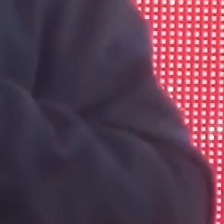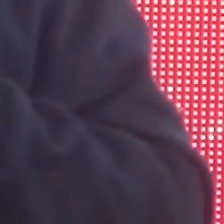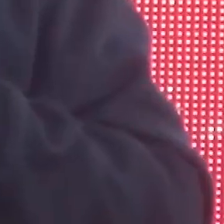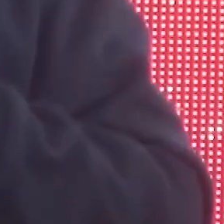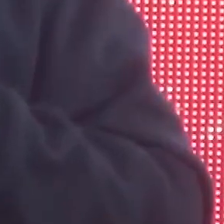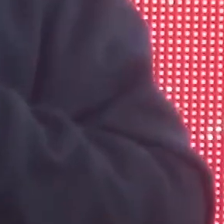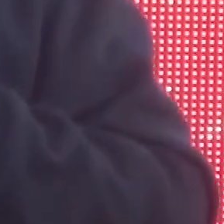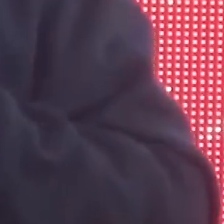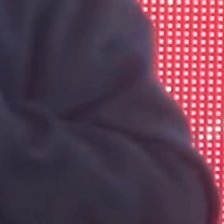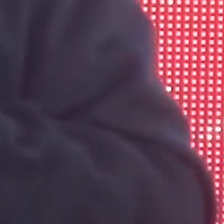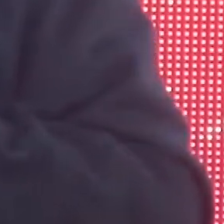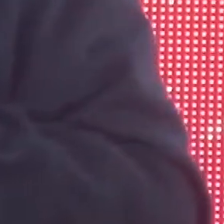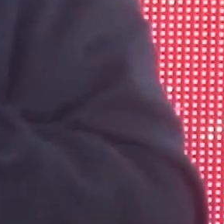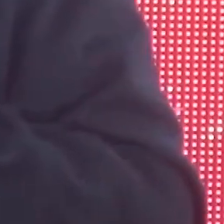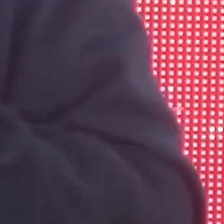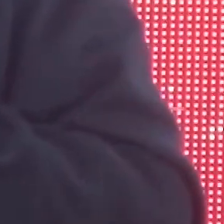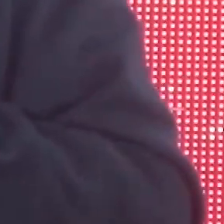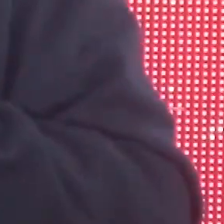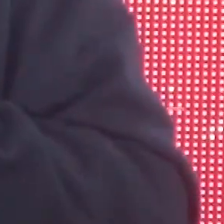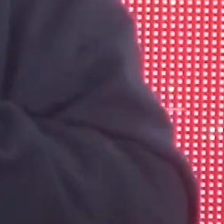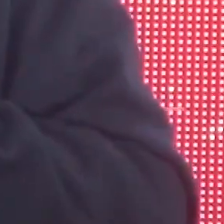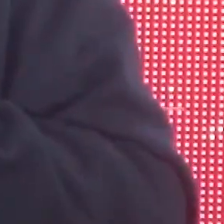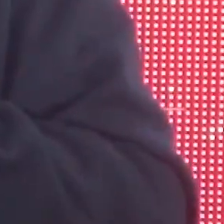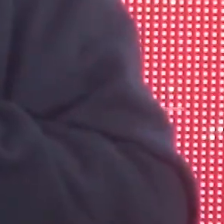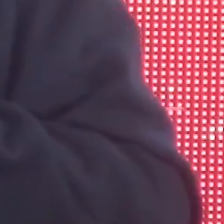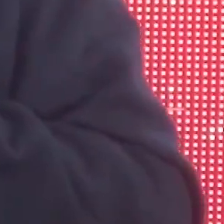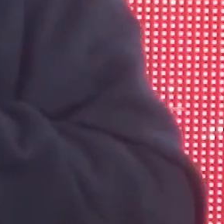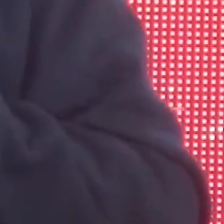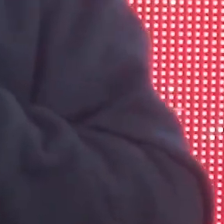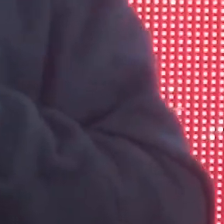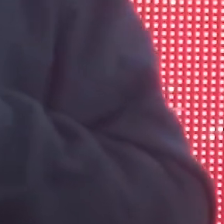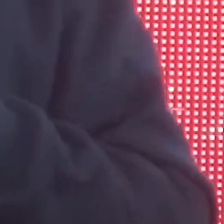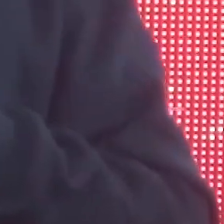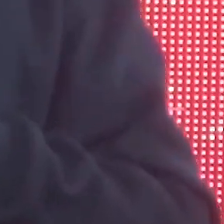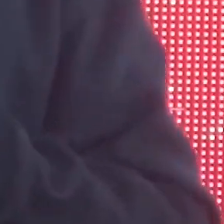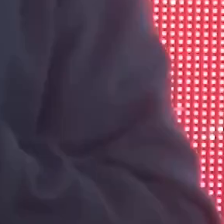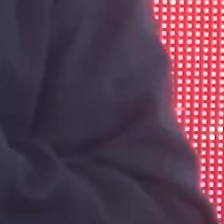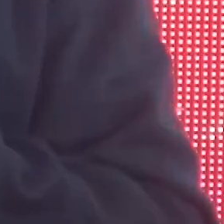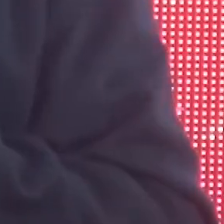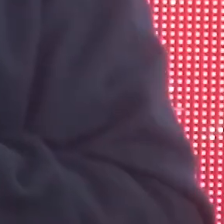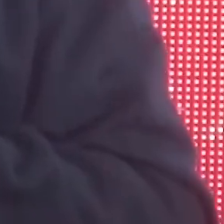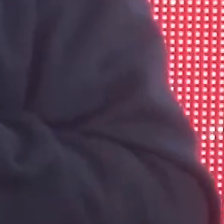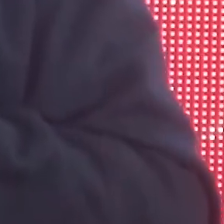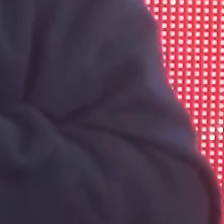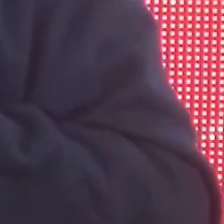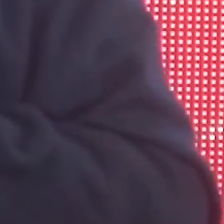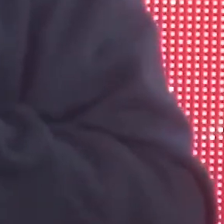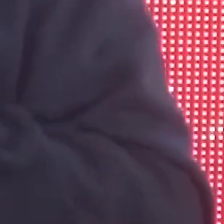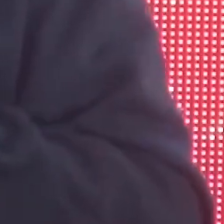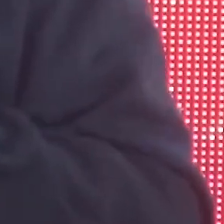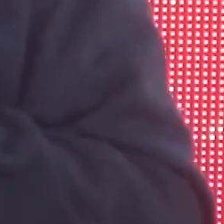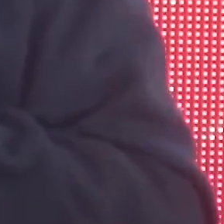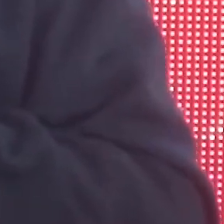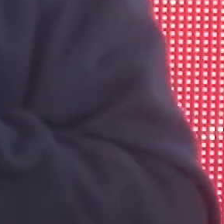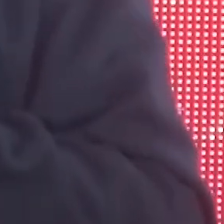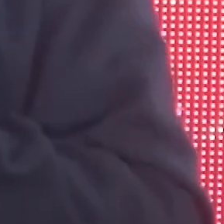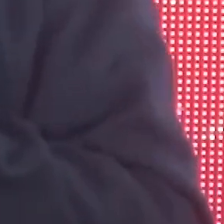to take action when your work is being infringed. Kenya Copyright Board, like was mentioned by my colleague, also